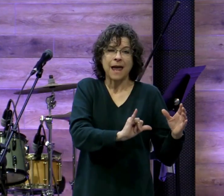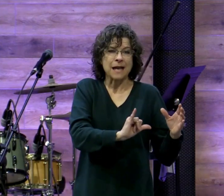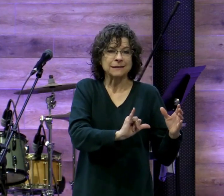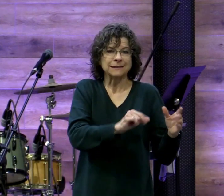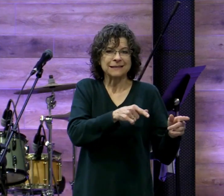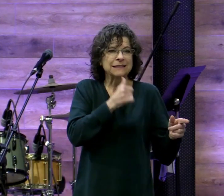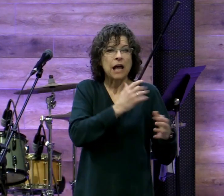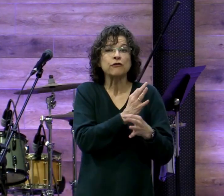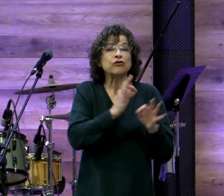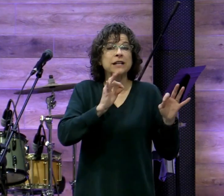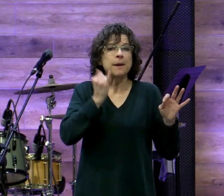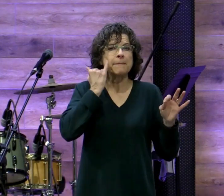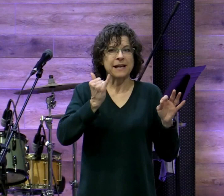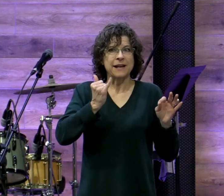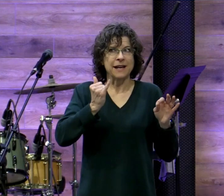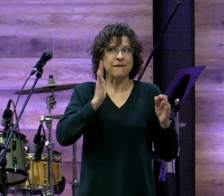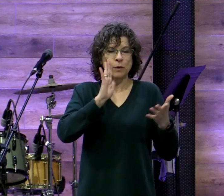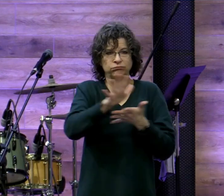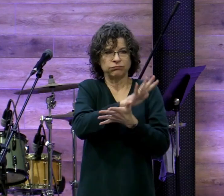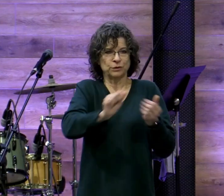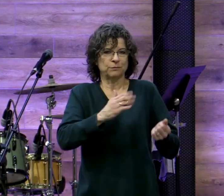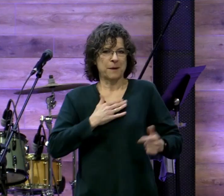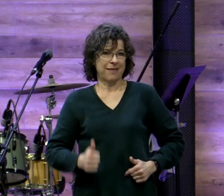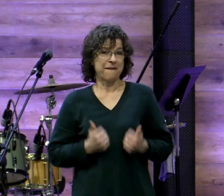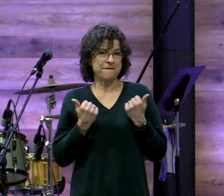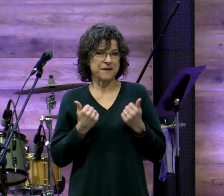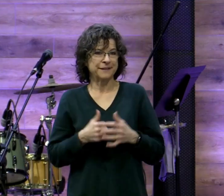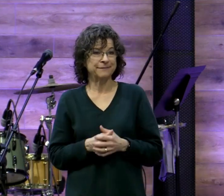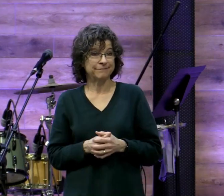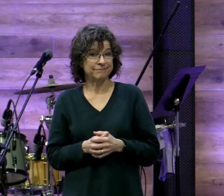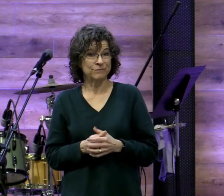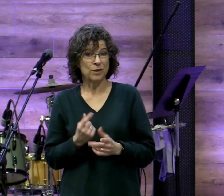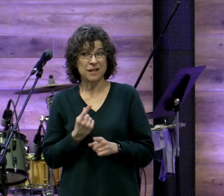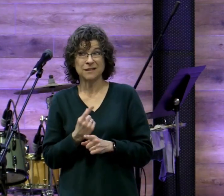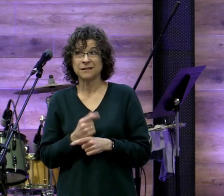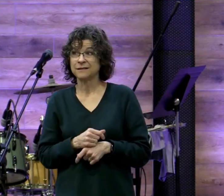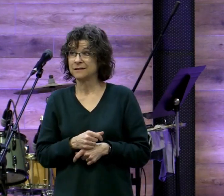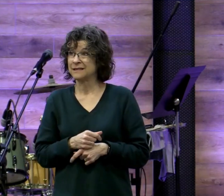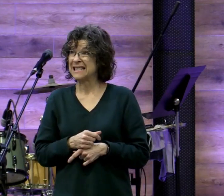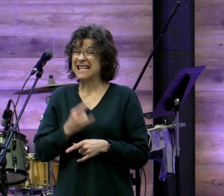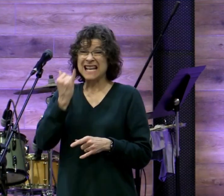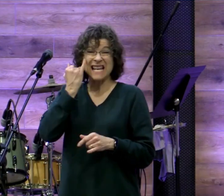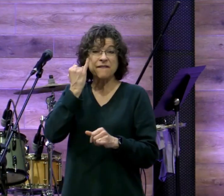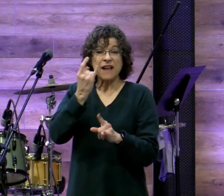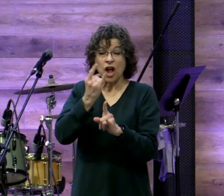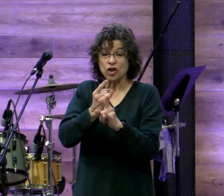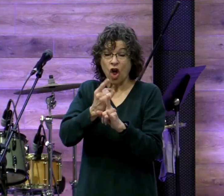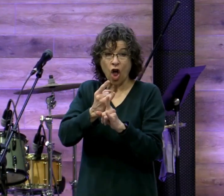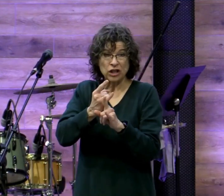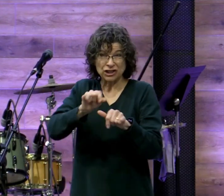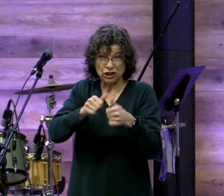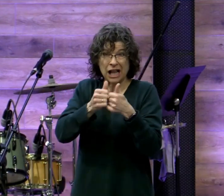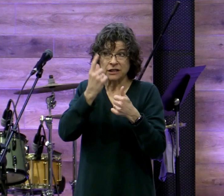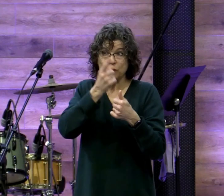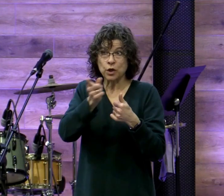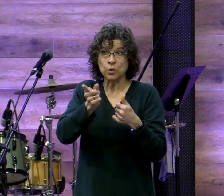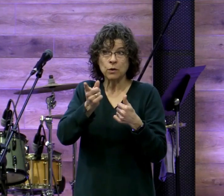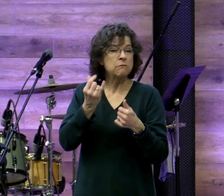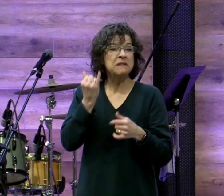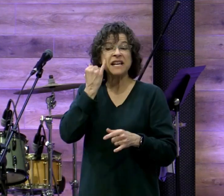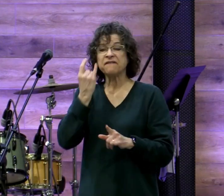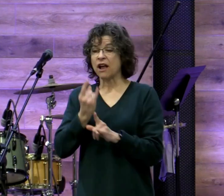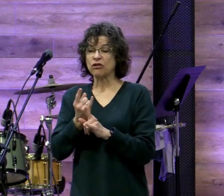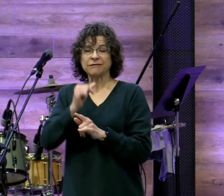you. Here's a thought for you to ponder, whether alcohol is a challenge for you or not. If you can't lay